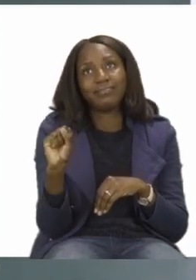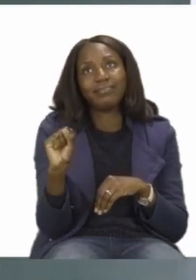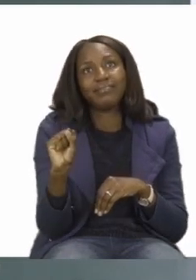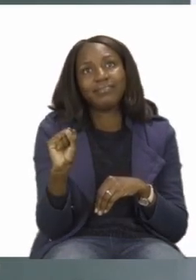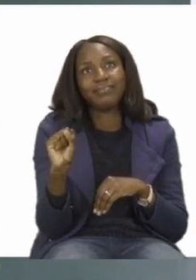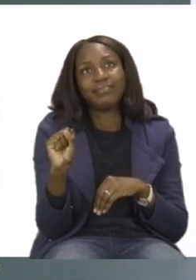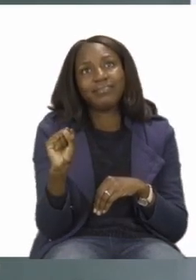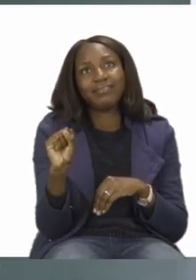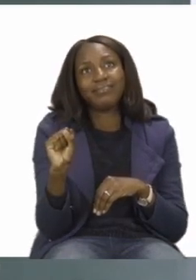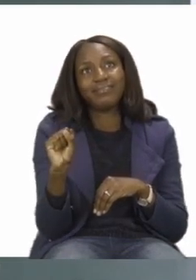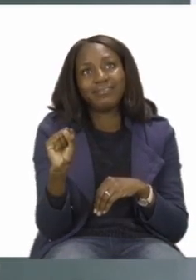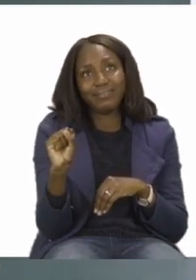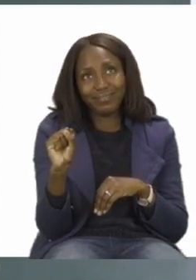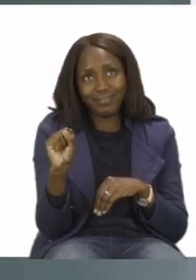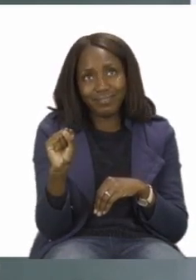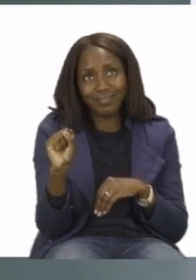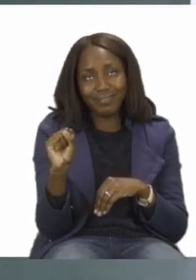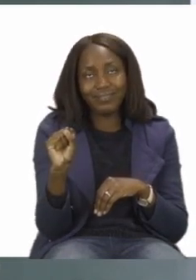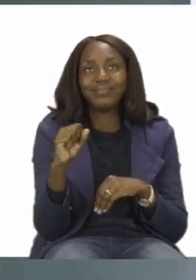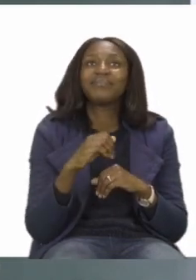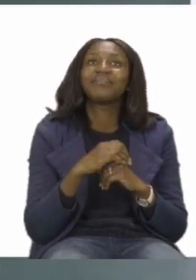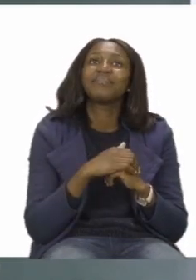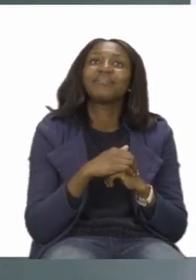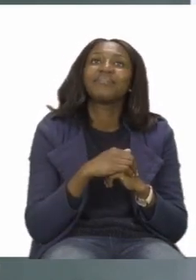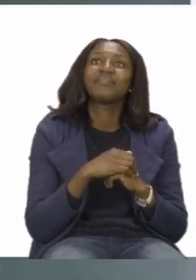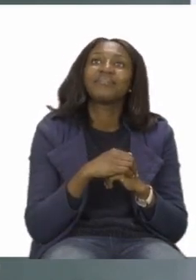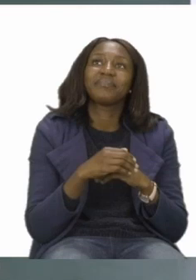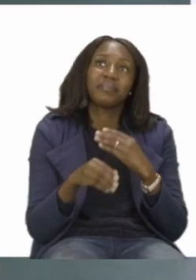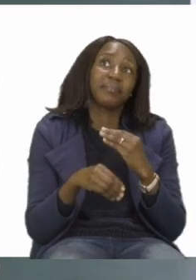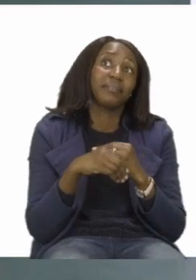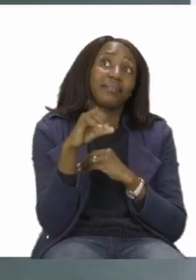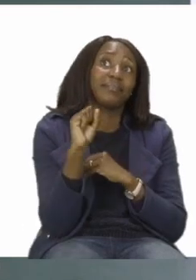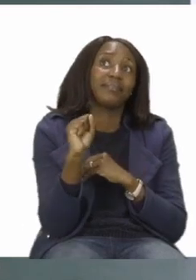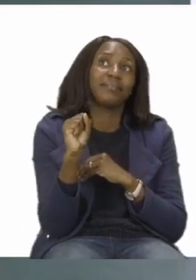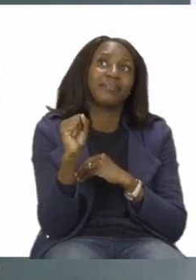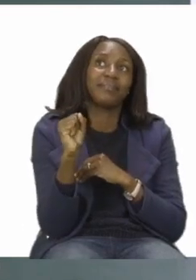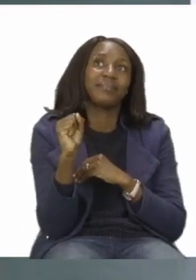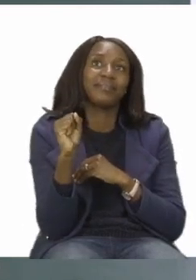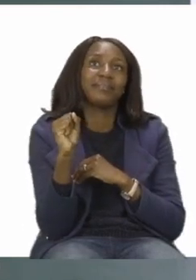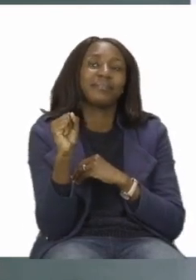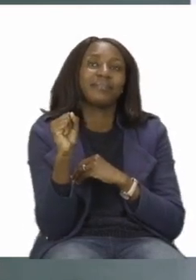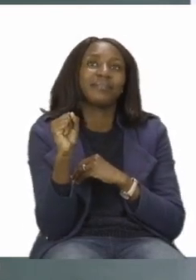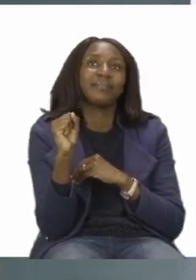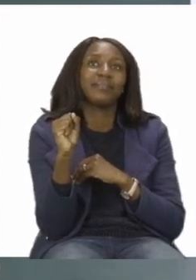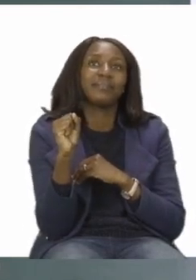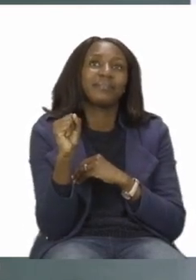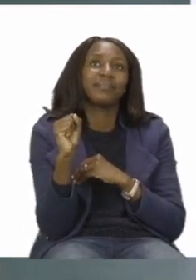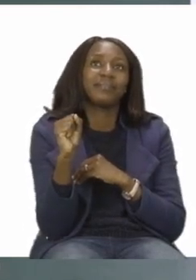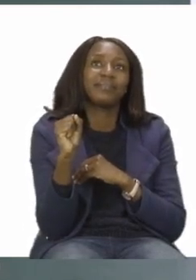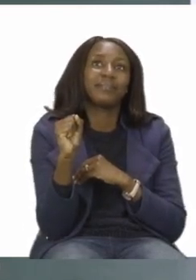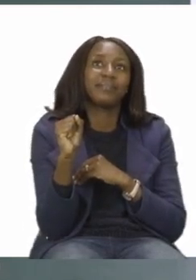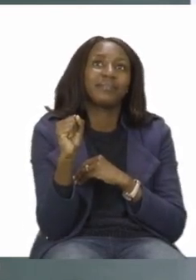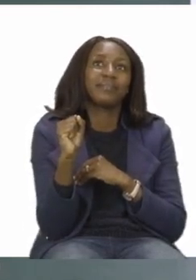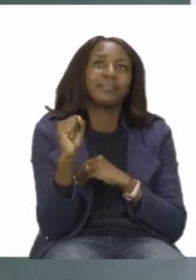can say one shoe, many shoes. So we're